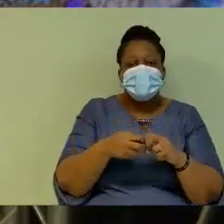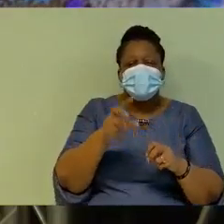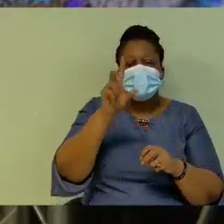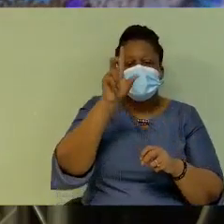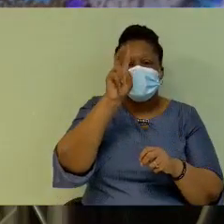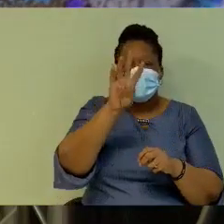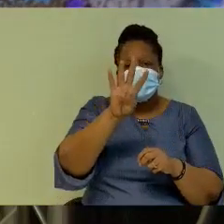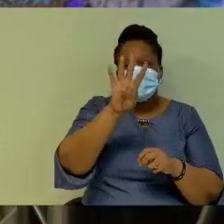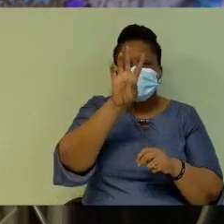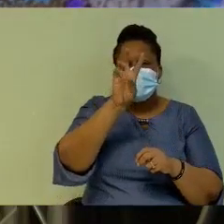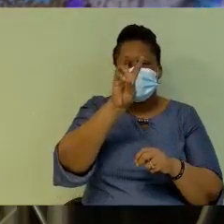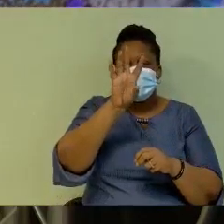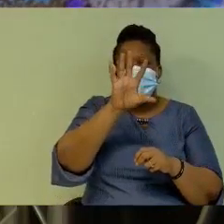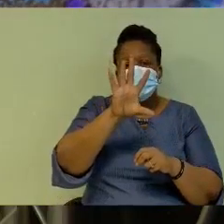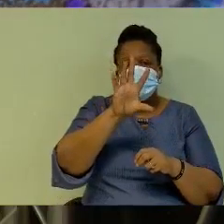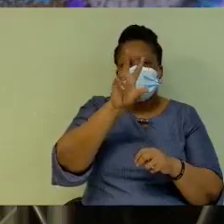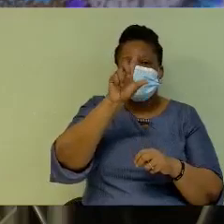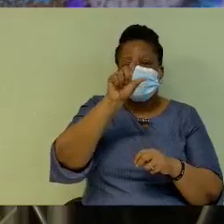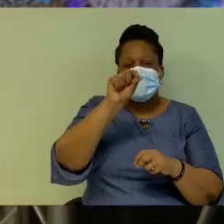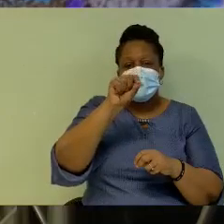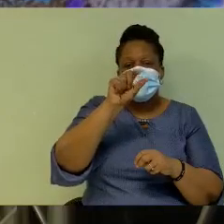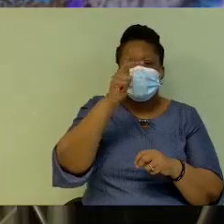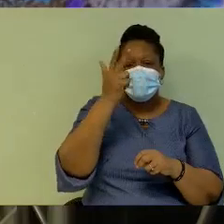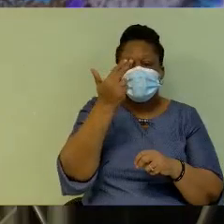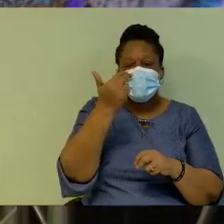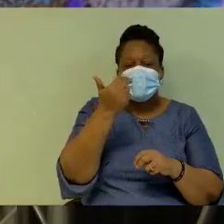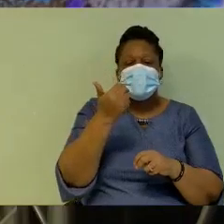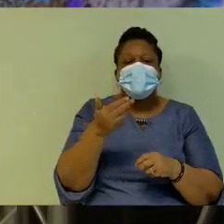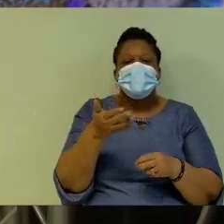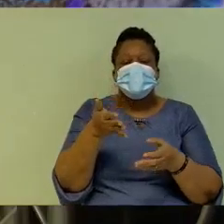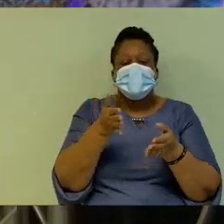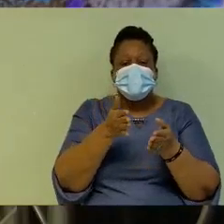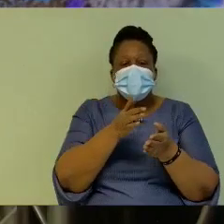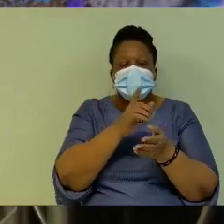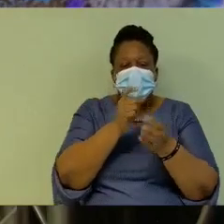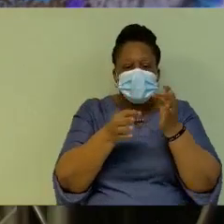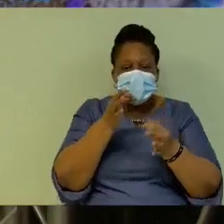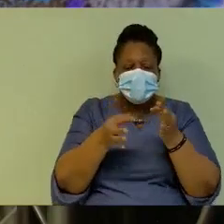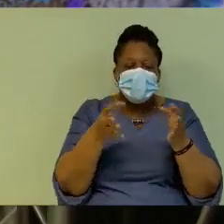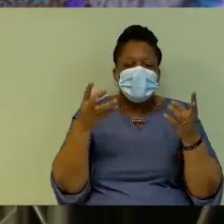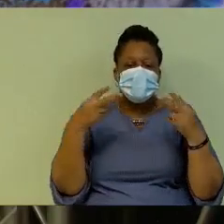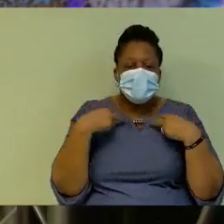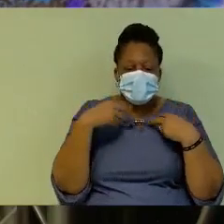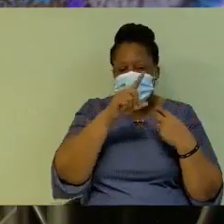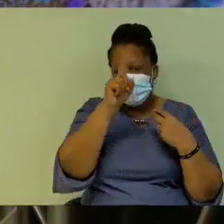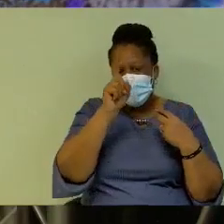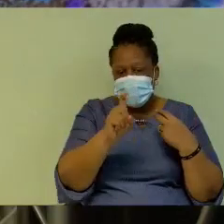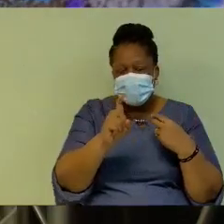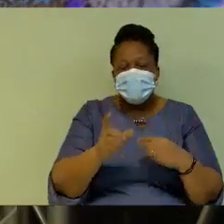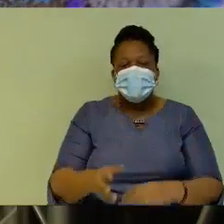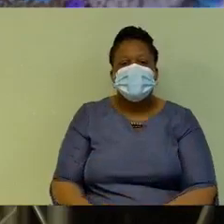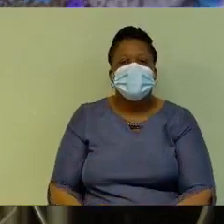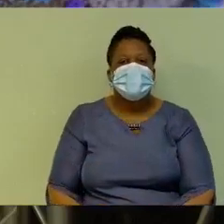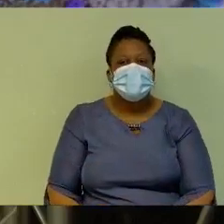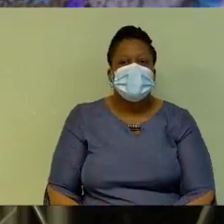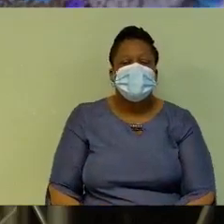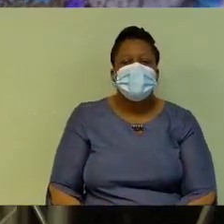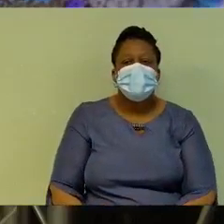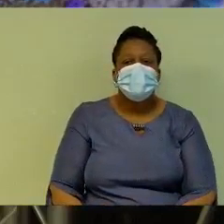465-2013 to contact the Skellig emergency hotline for further information.